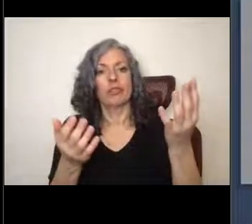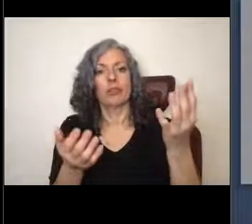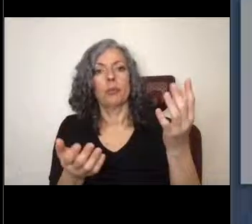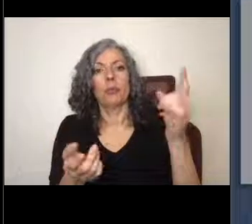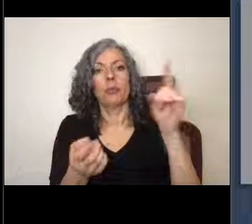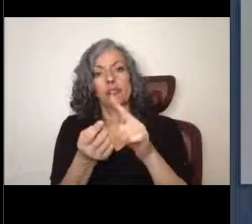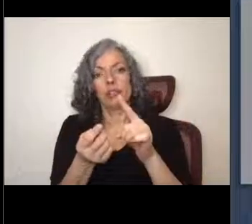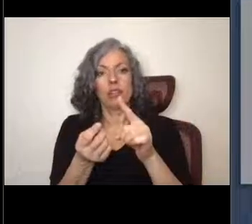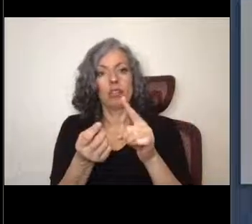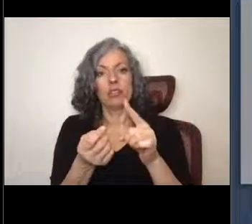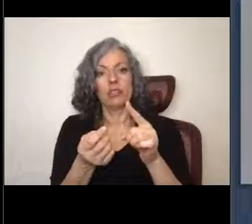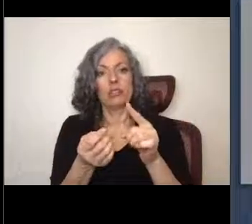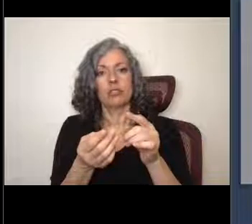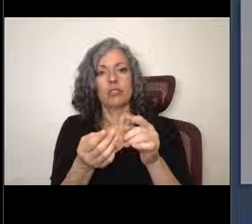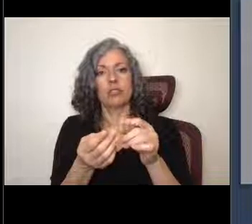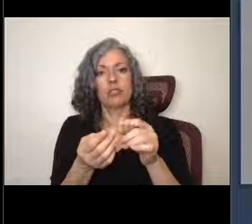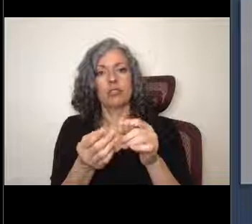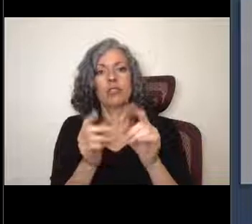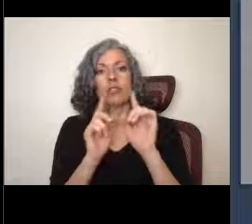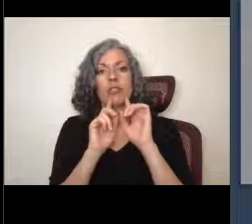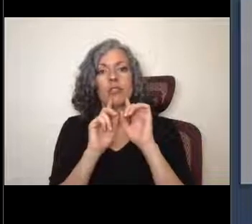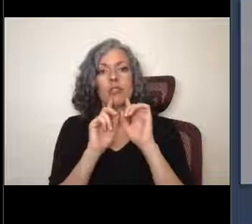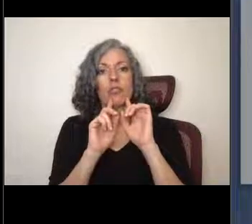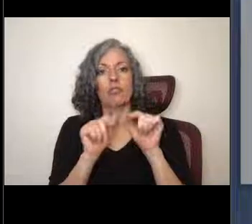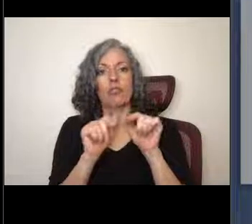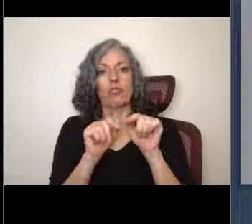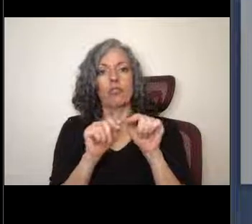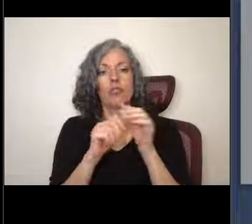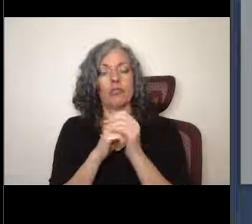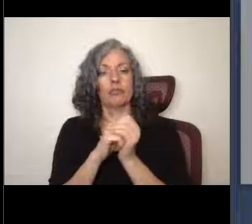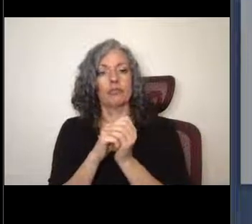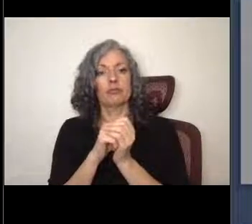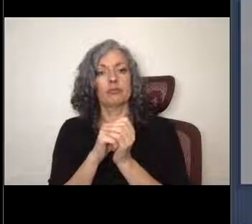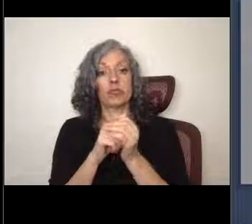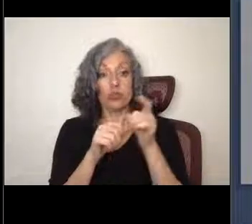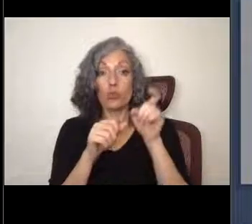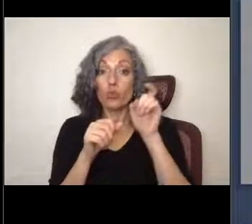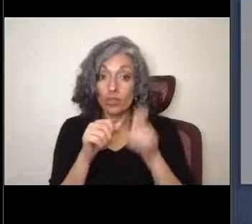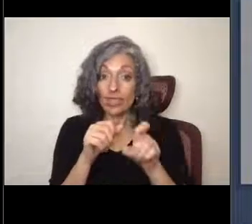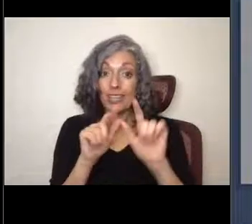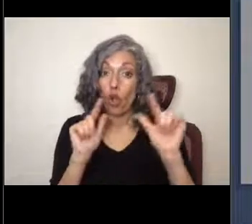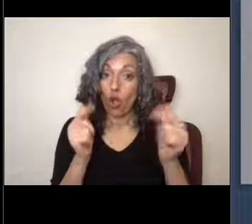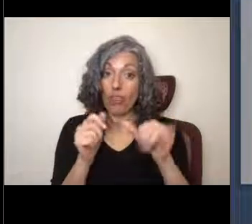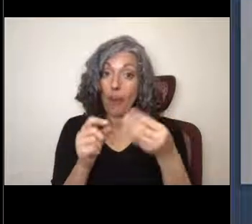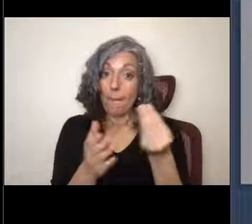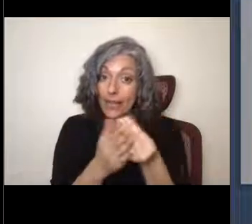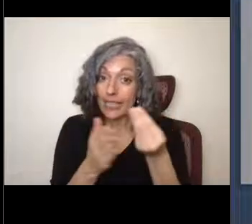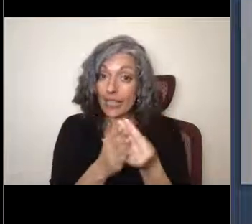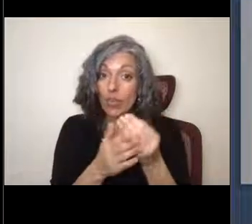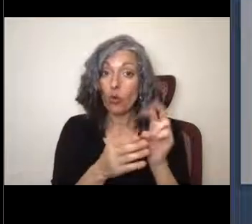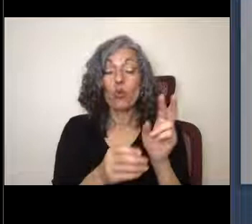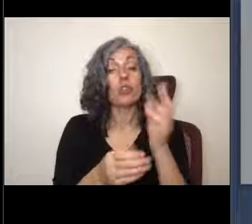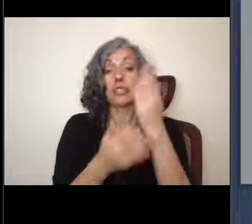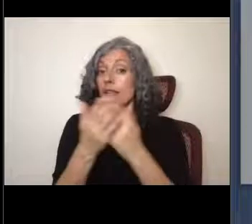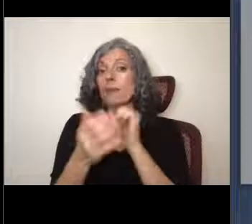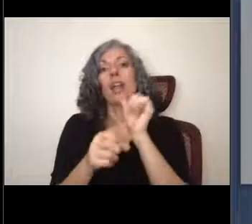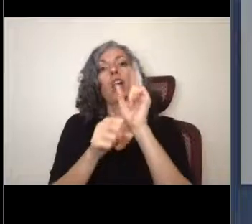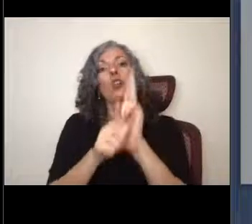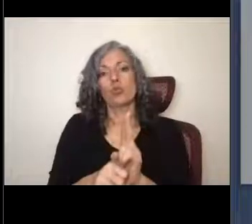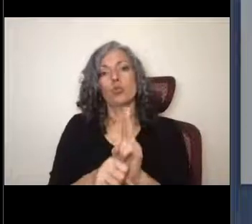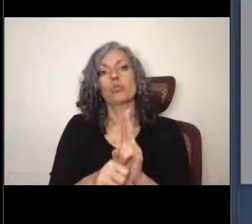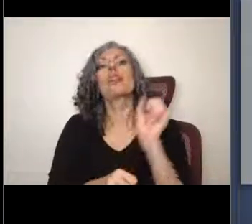scope, is the requested supplemental, is the full amount of it needed, or will some of it not be used? Yeah, we project